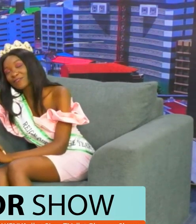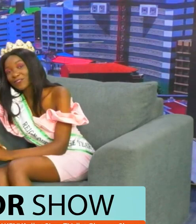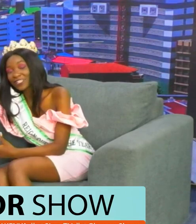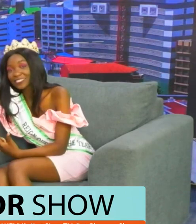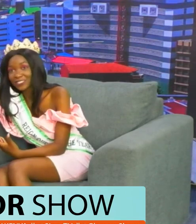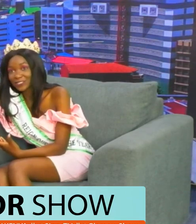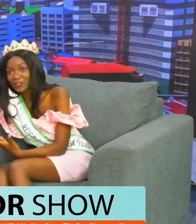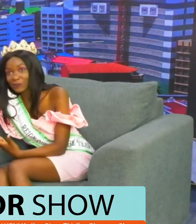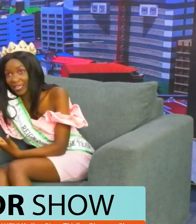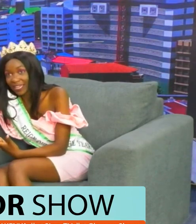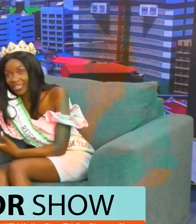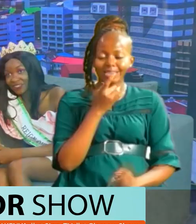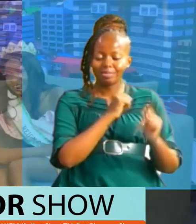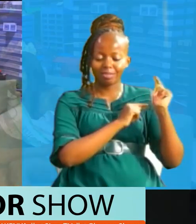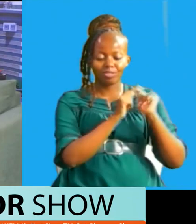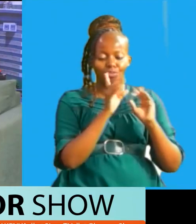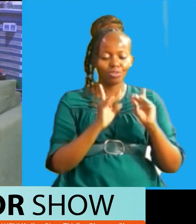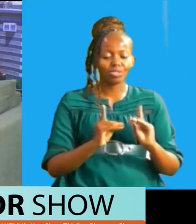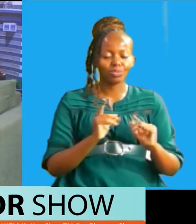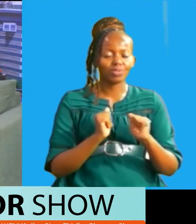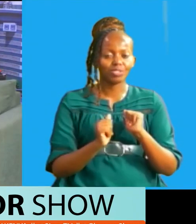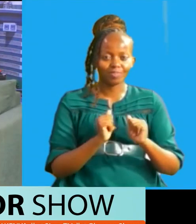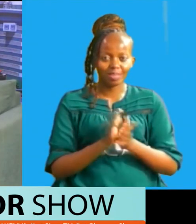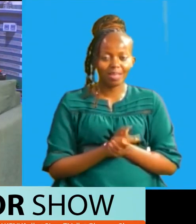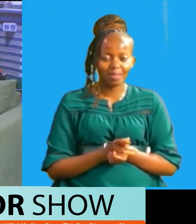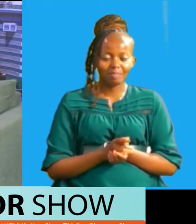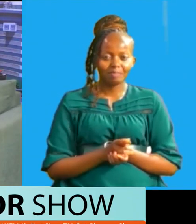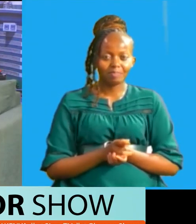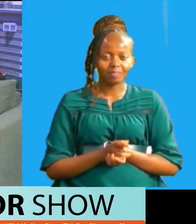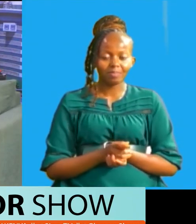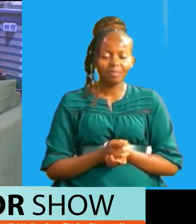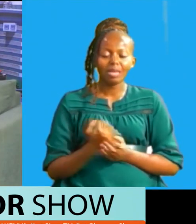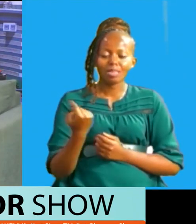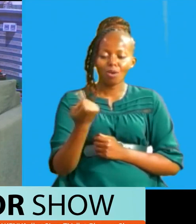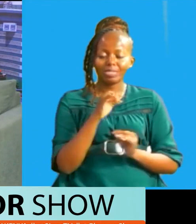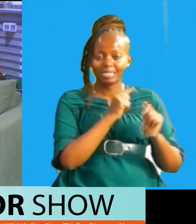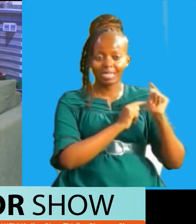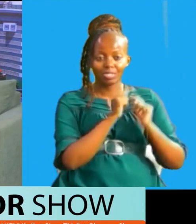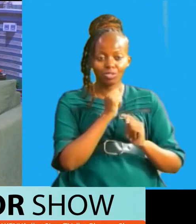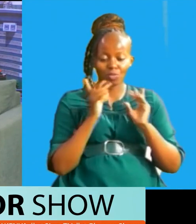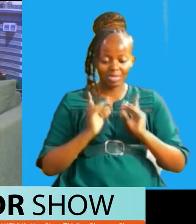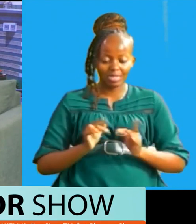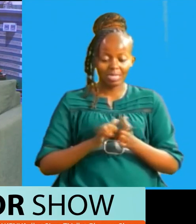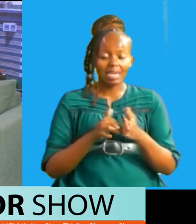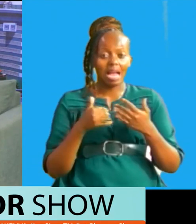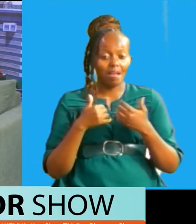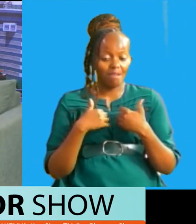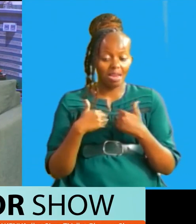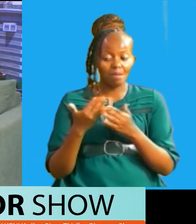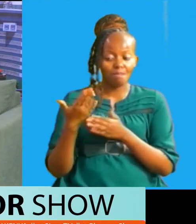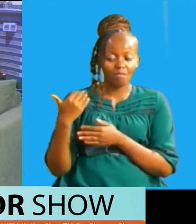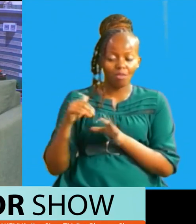My favorite traditional wear. The only the only traditional wear that I've worn